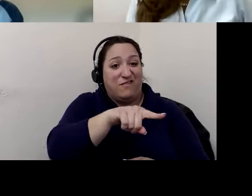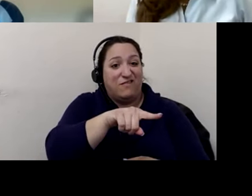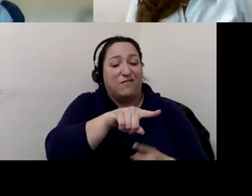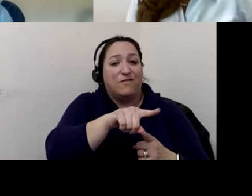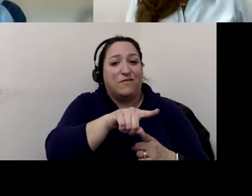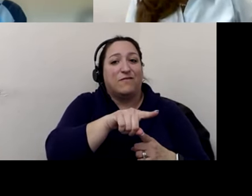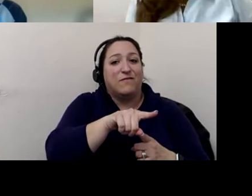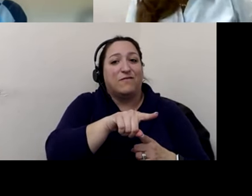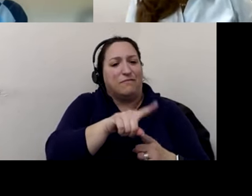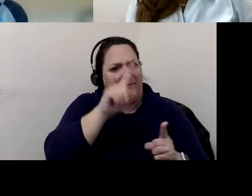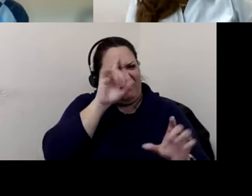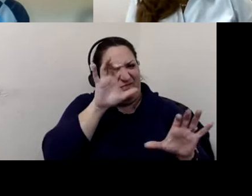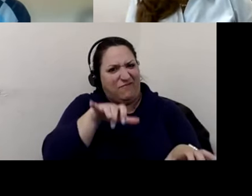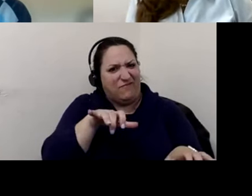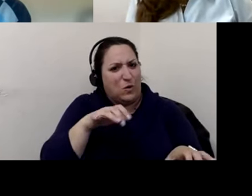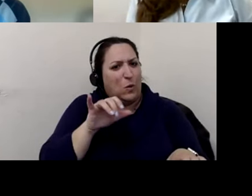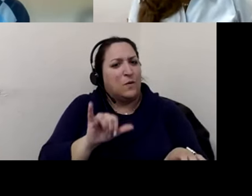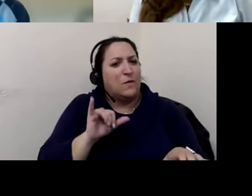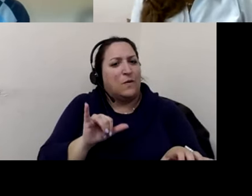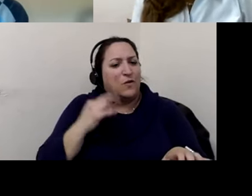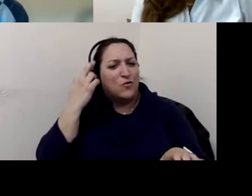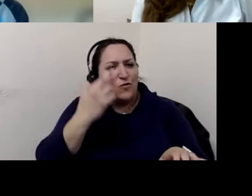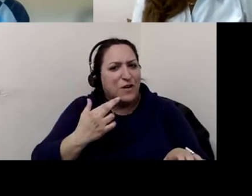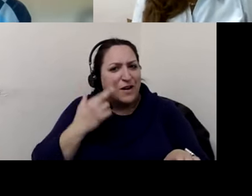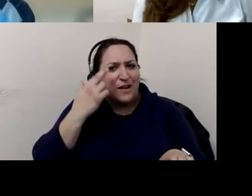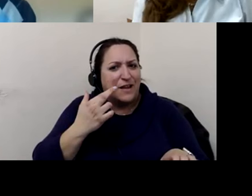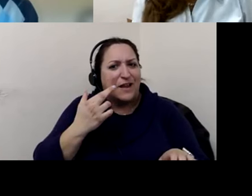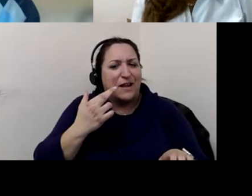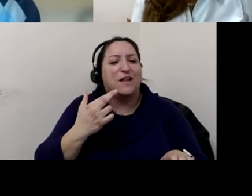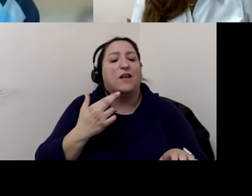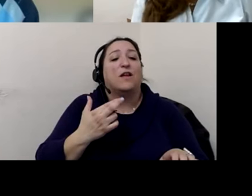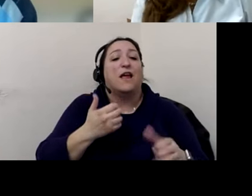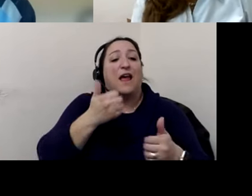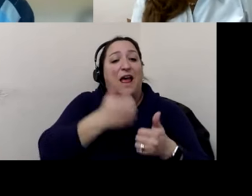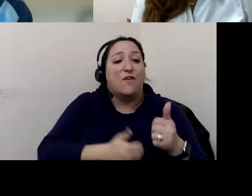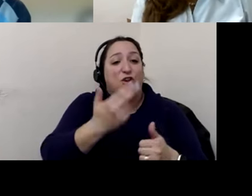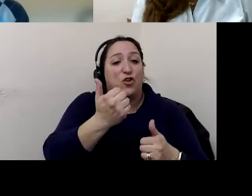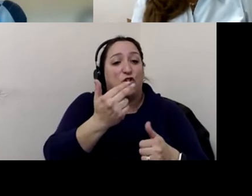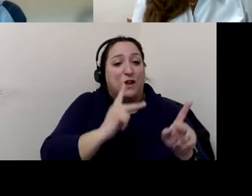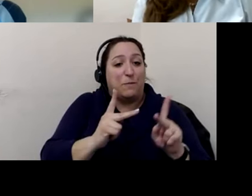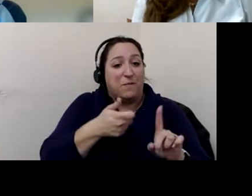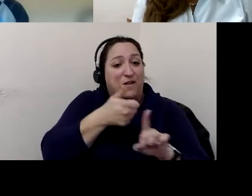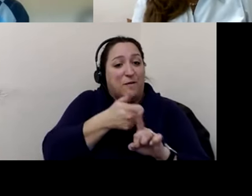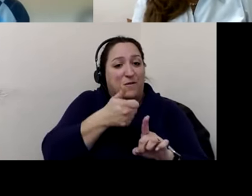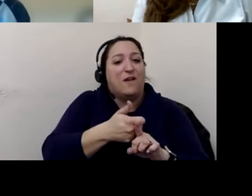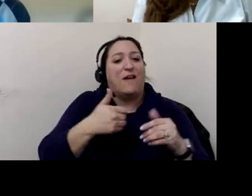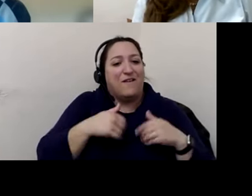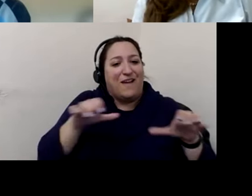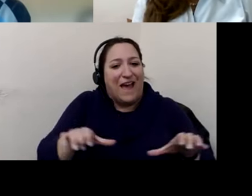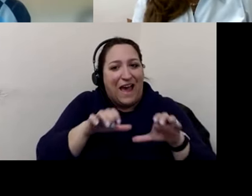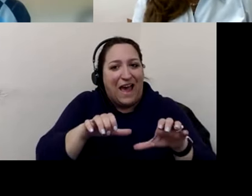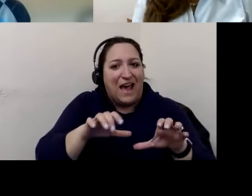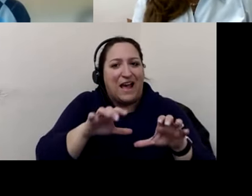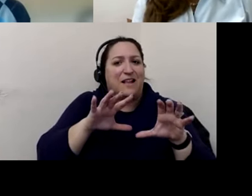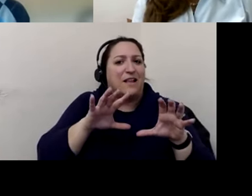228, it shocked me to realize that only 13 had active family